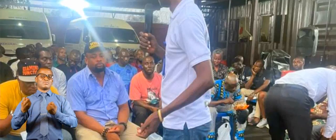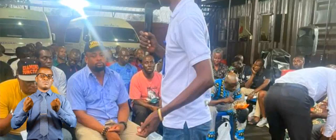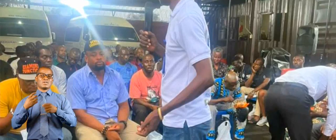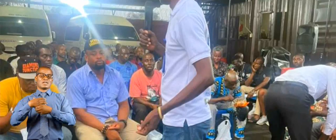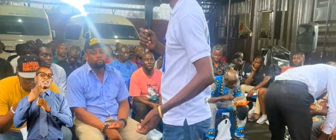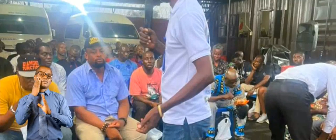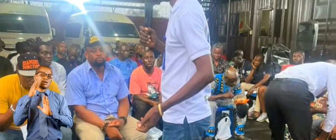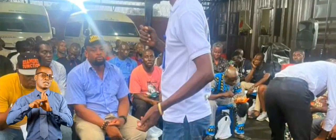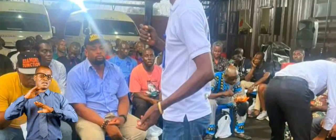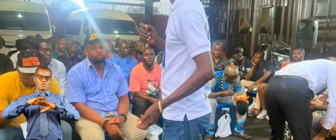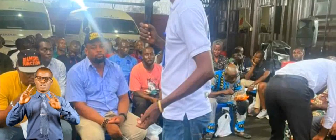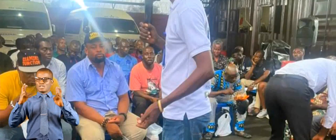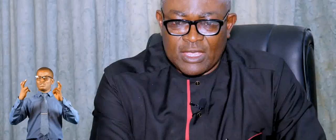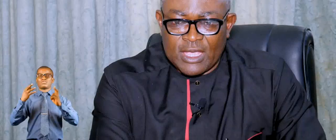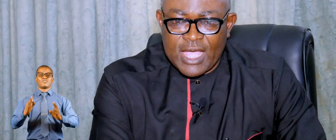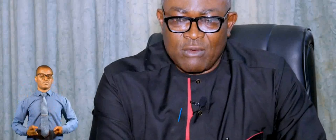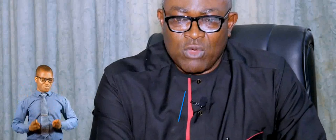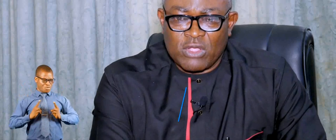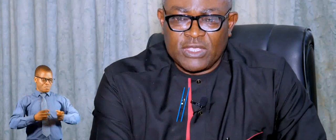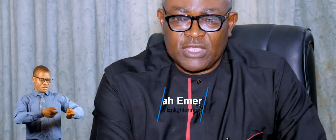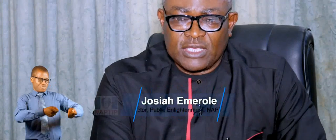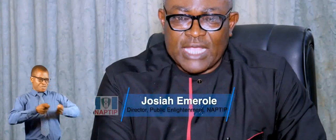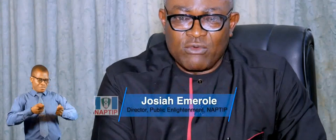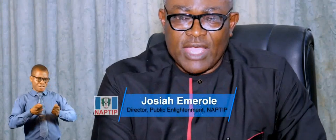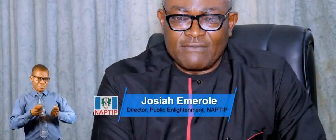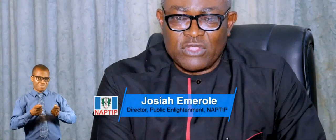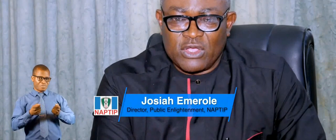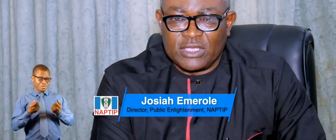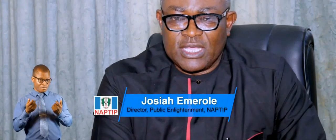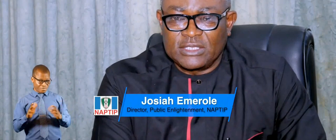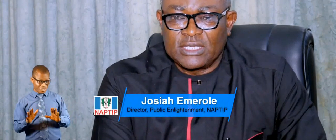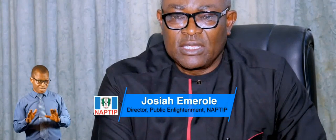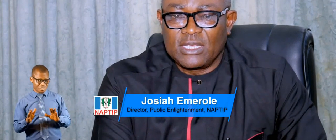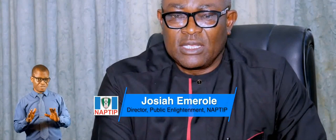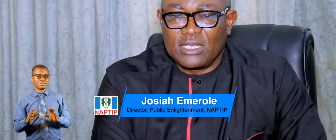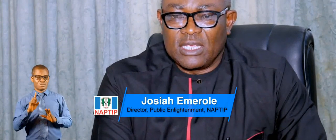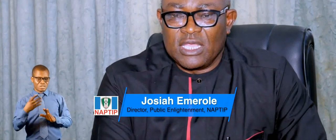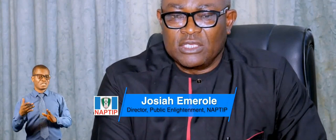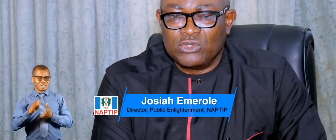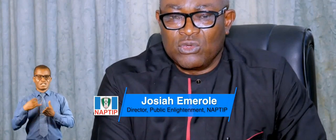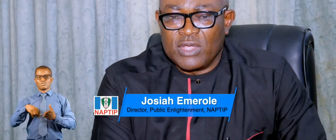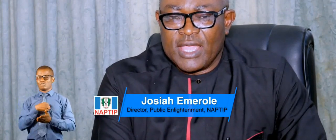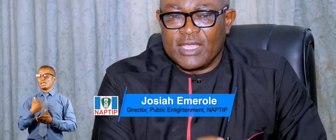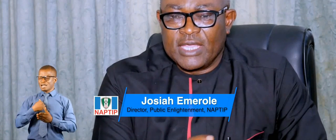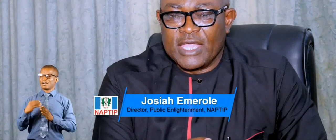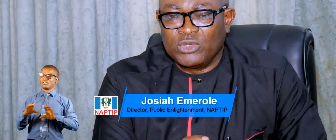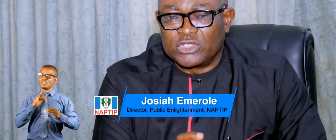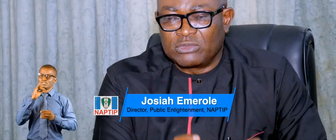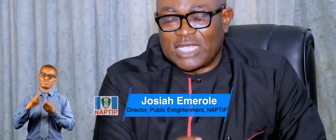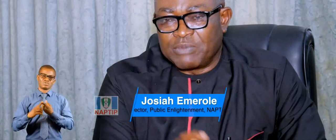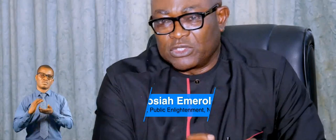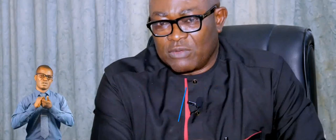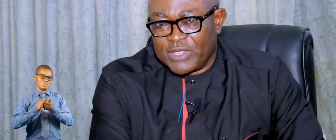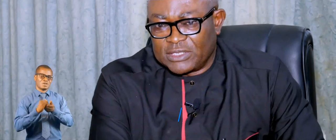on the issues of human trafficking. And one of the things that we have done in this is to engage